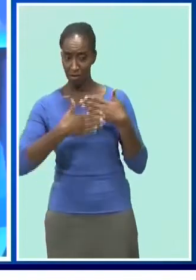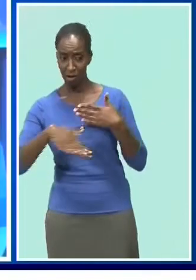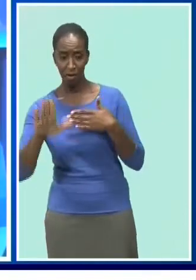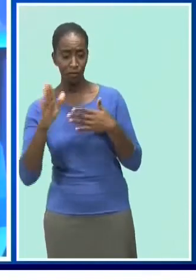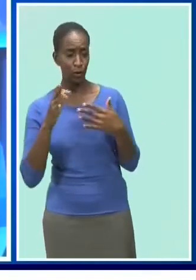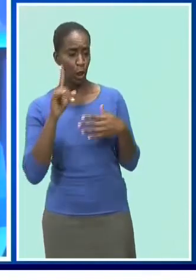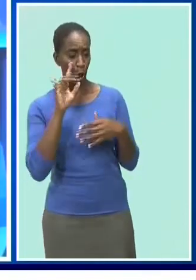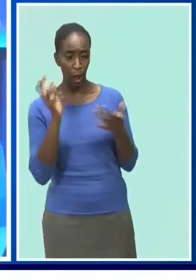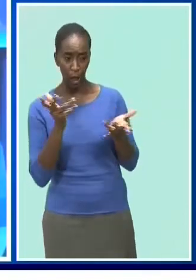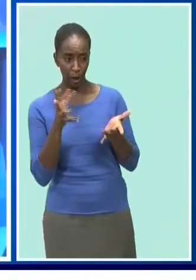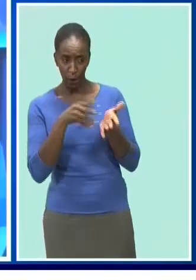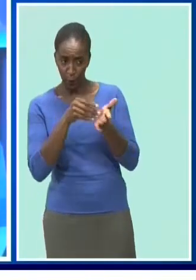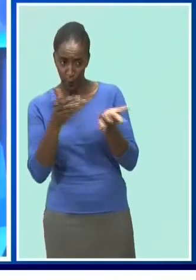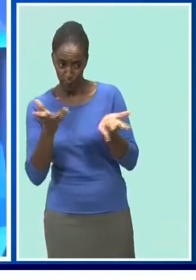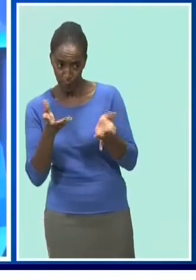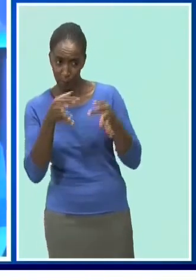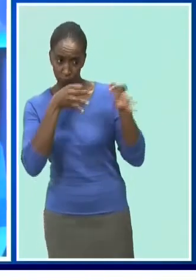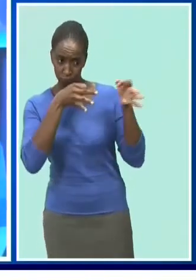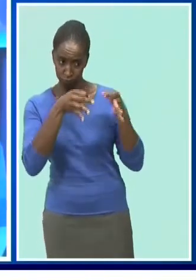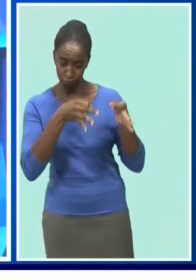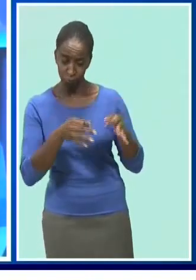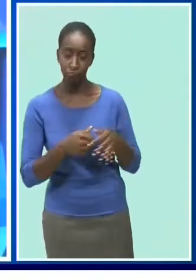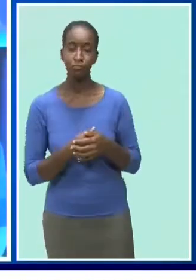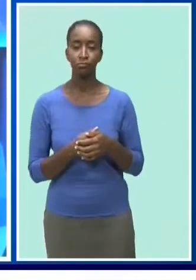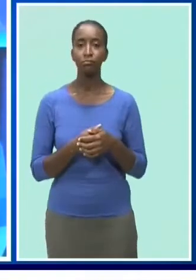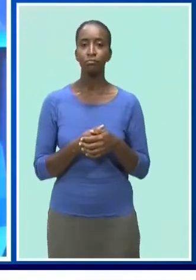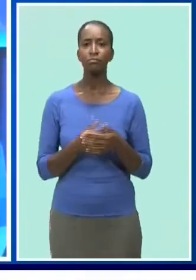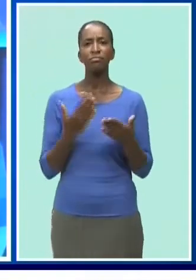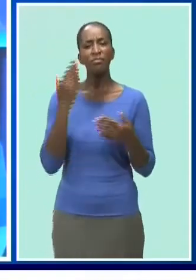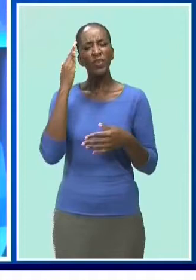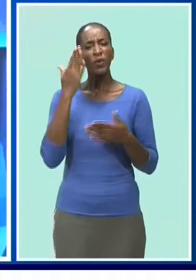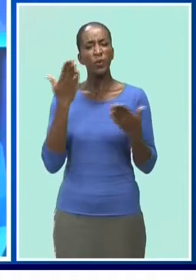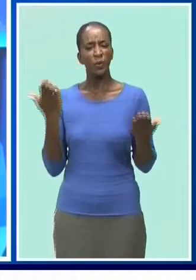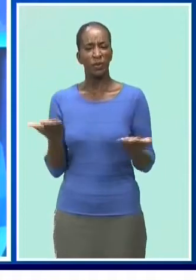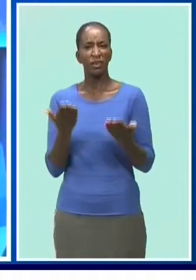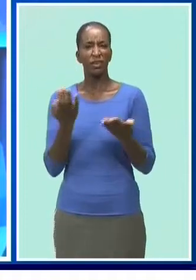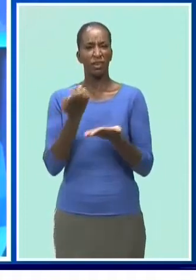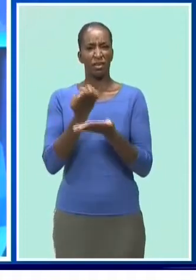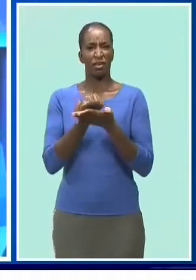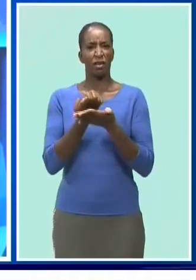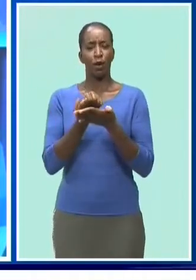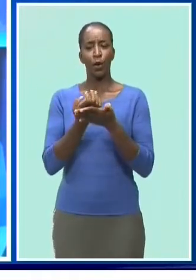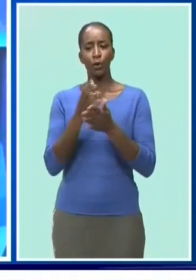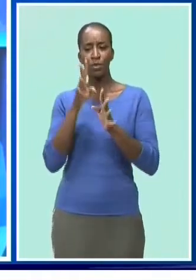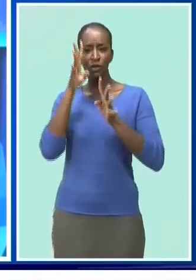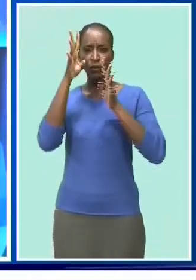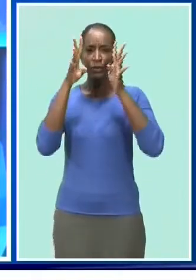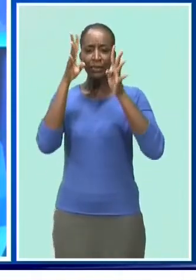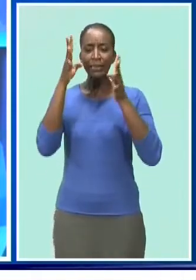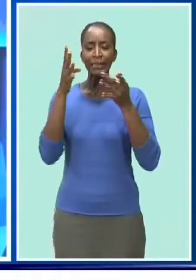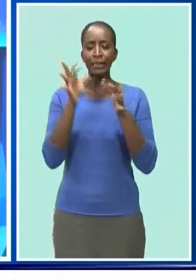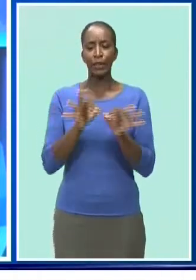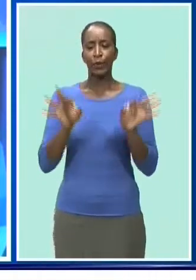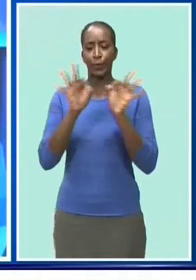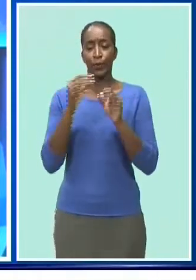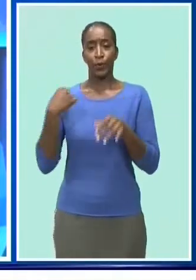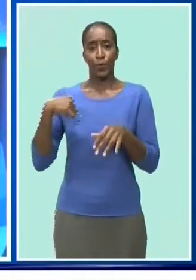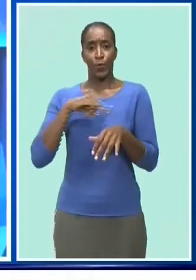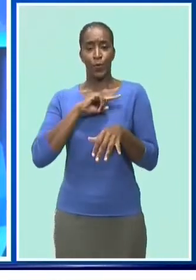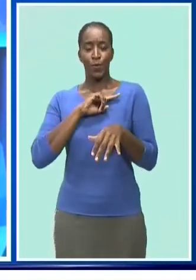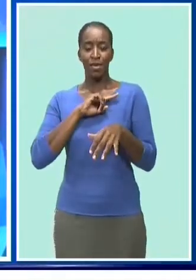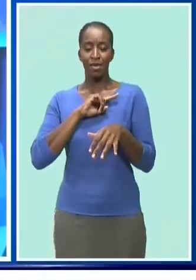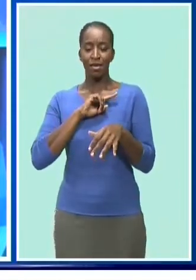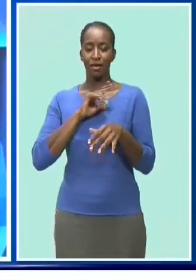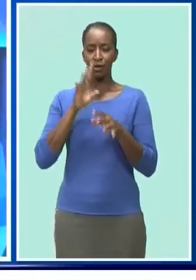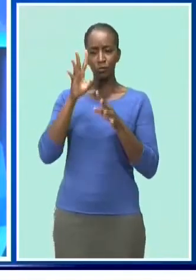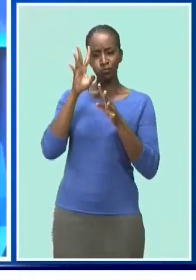new creative economy, we have to look at, us developing our own products. So I thought this was a good way of getting young